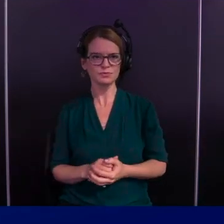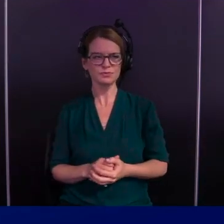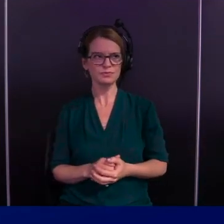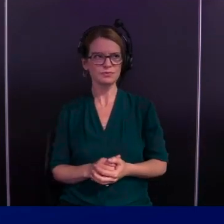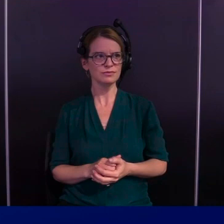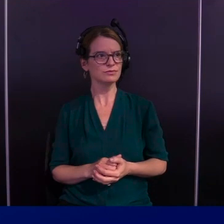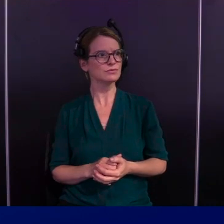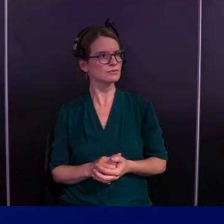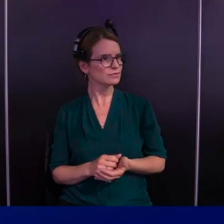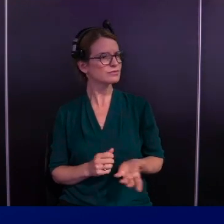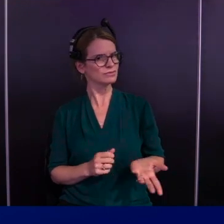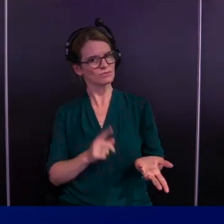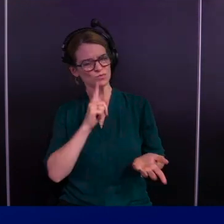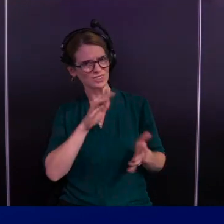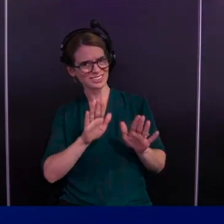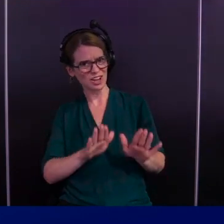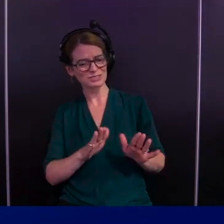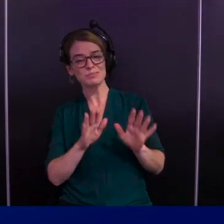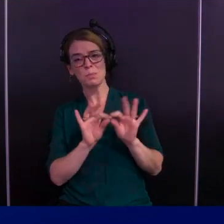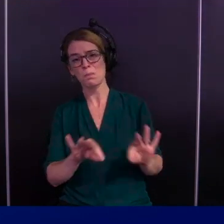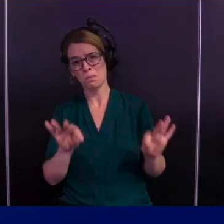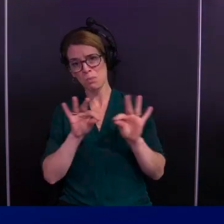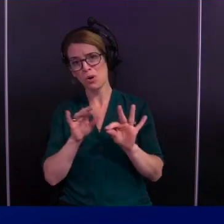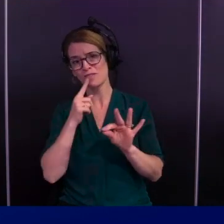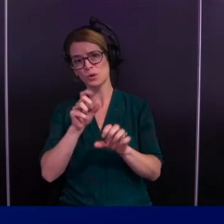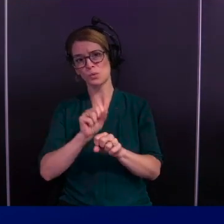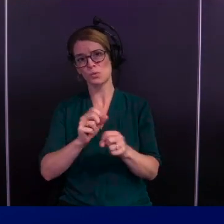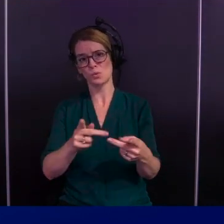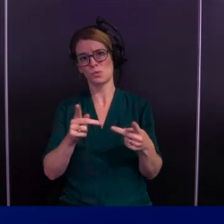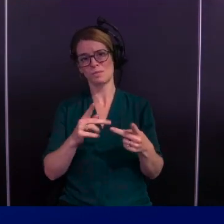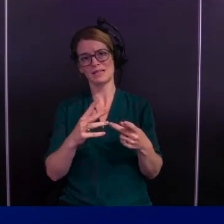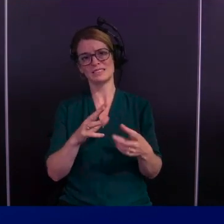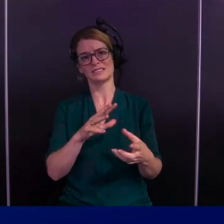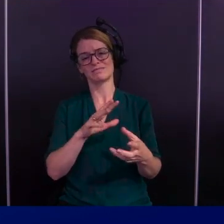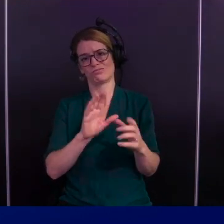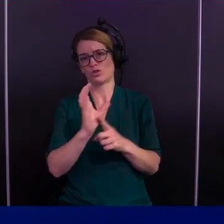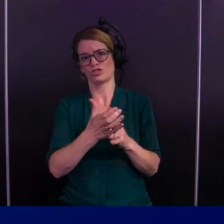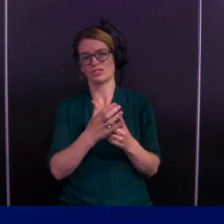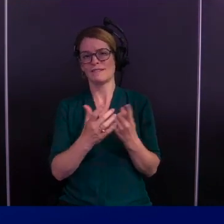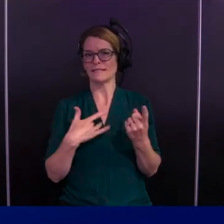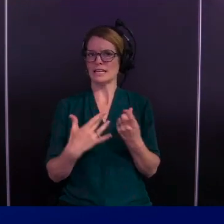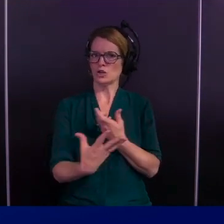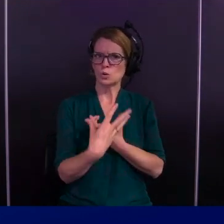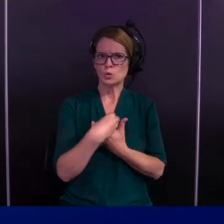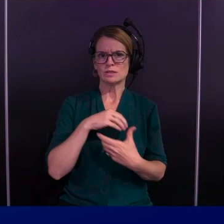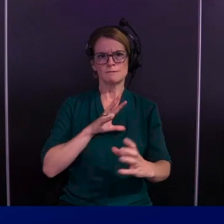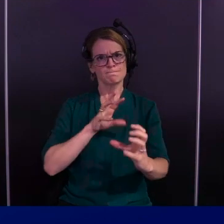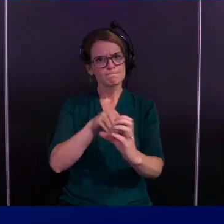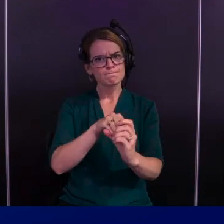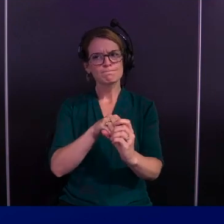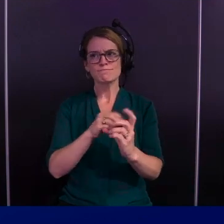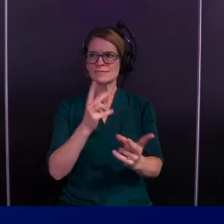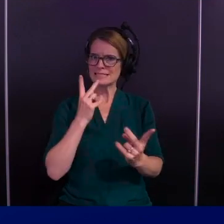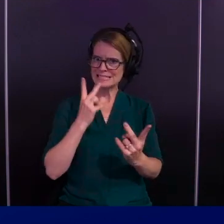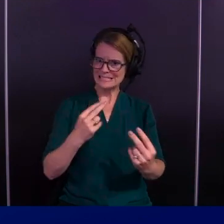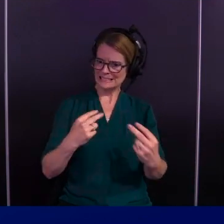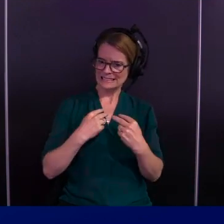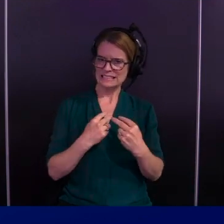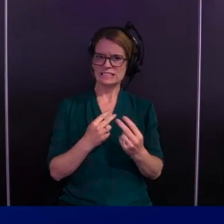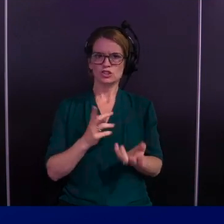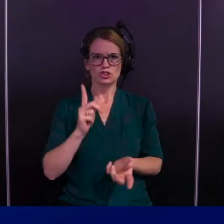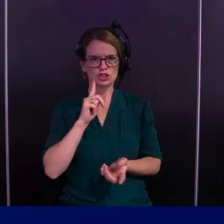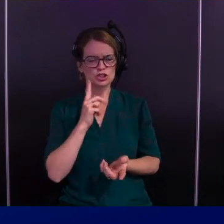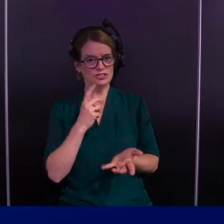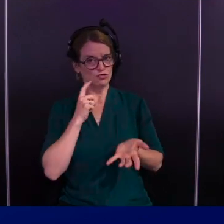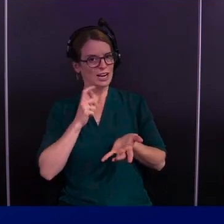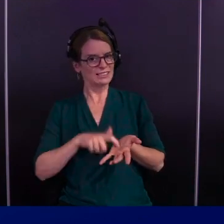important place in the workplace culture. Exactly. Making people feel included, seen, heard, and understood and recognized for who they are. Yeah, and you actually